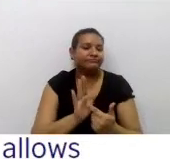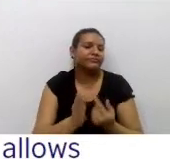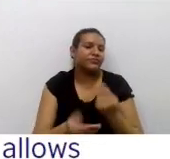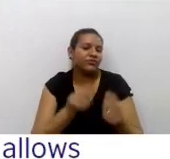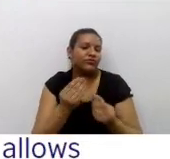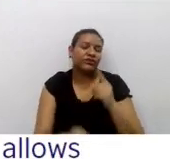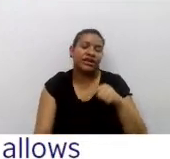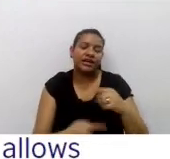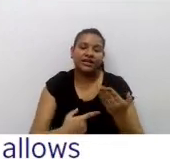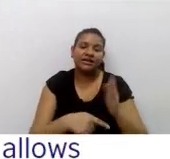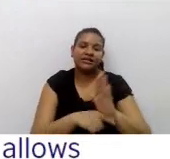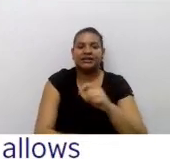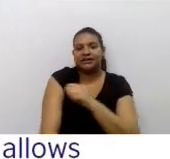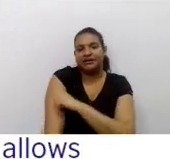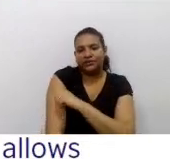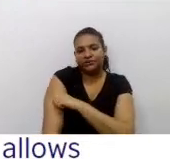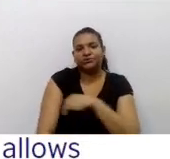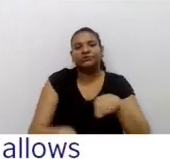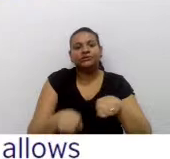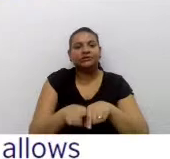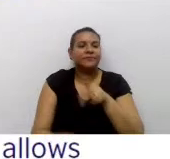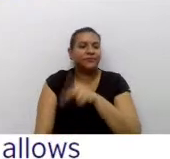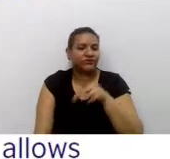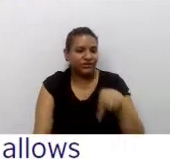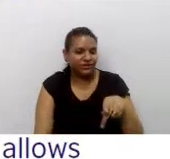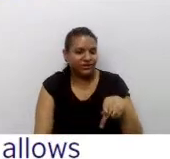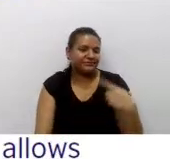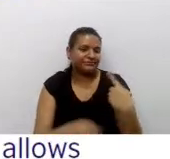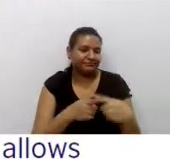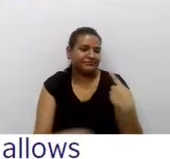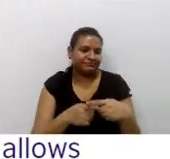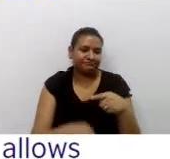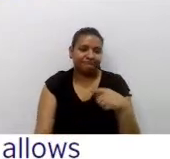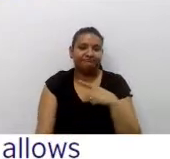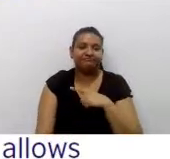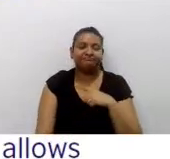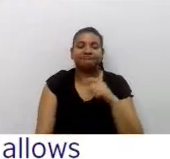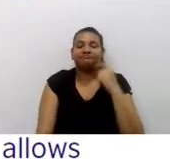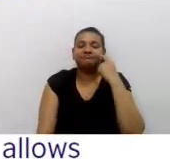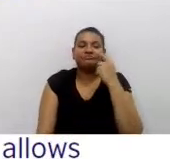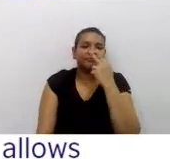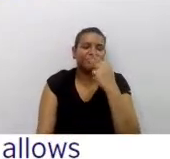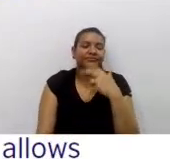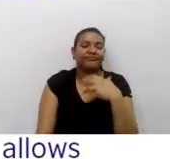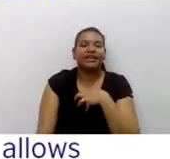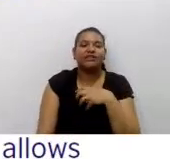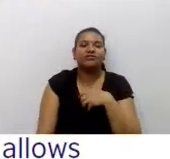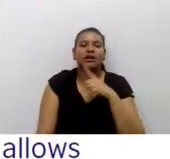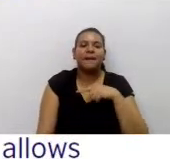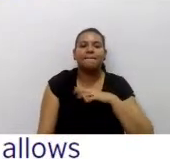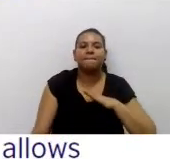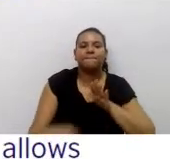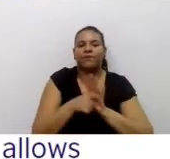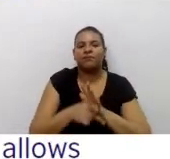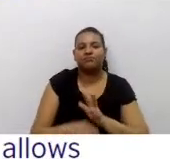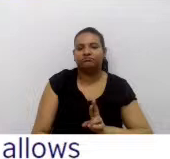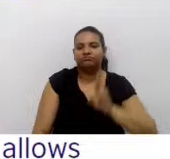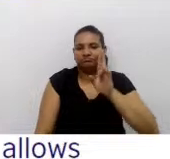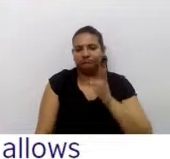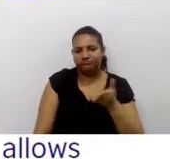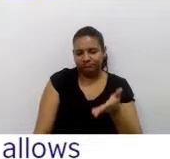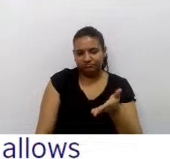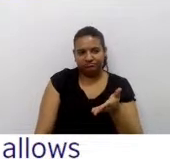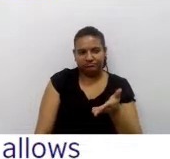to a greater sense of ownership or product. It also allows learners to use their strengths and further helps build